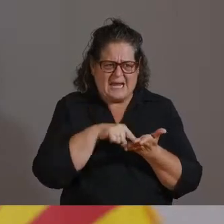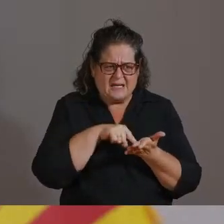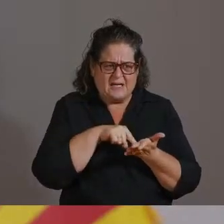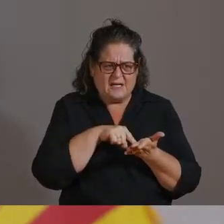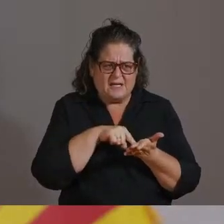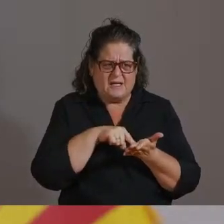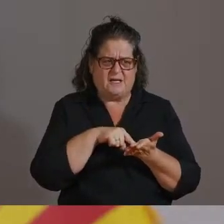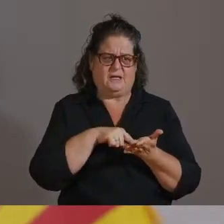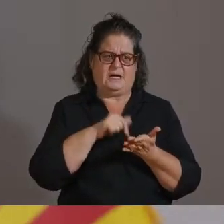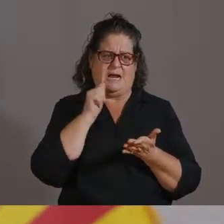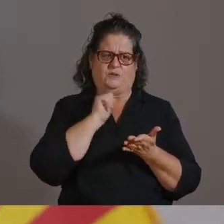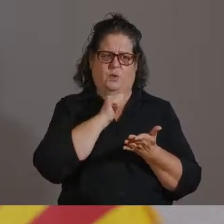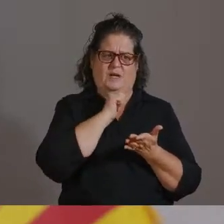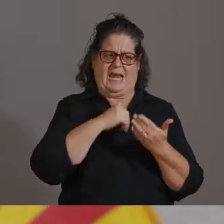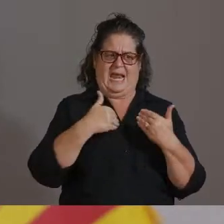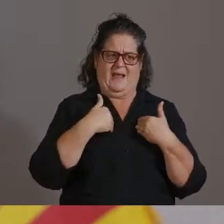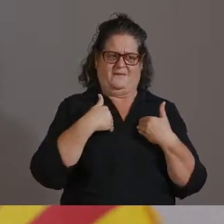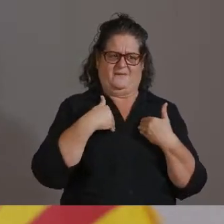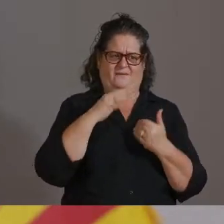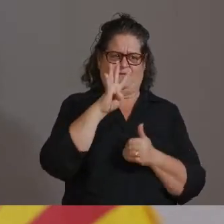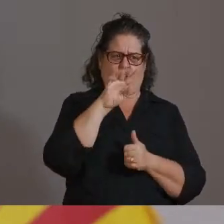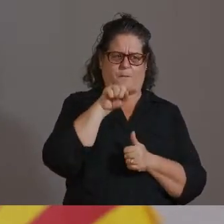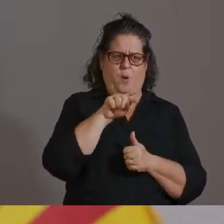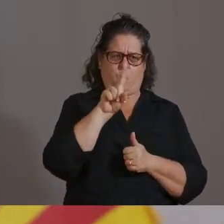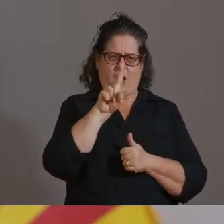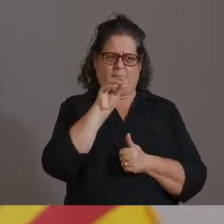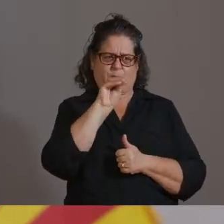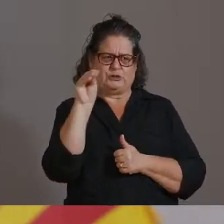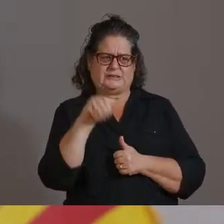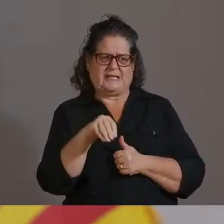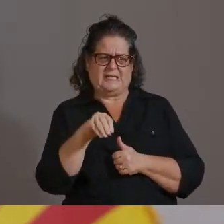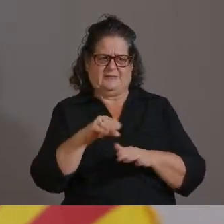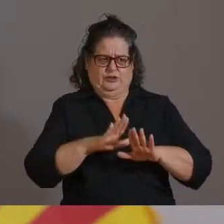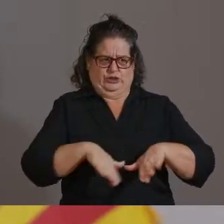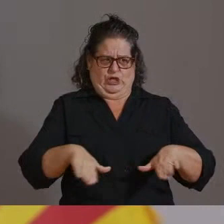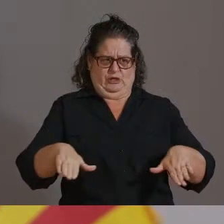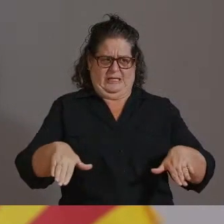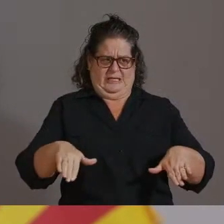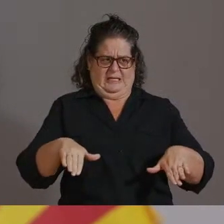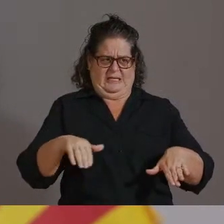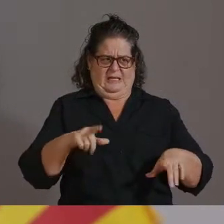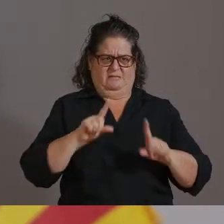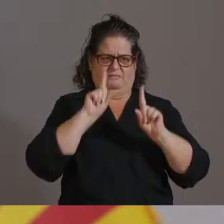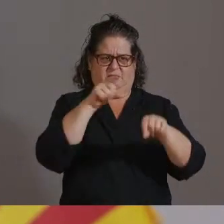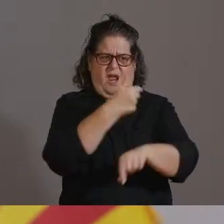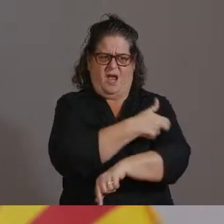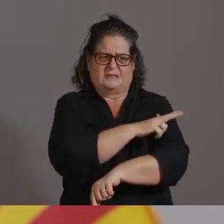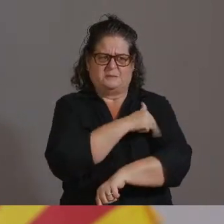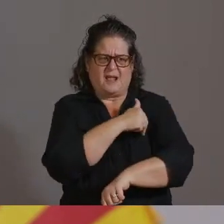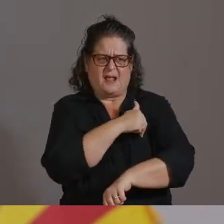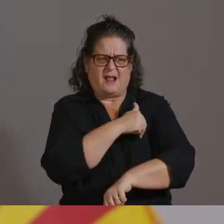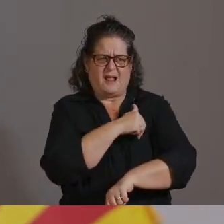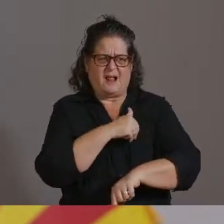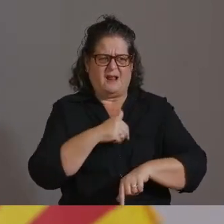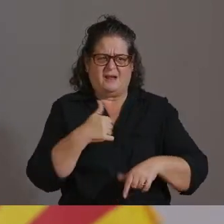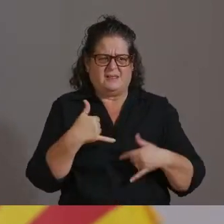among children and teenagers, which among the states that broke down the numbers, that was the highest in the country. So it